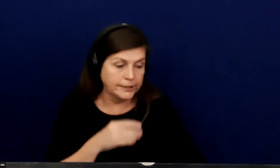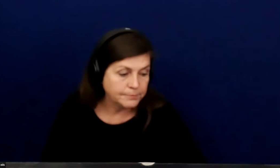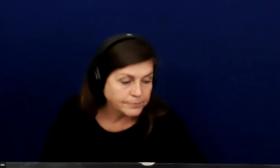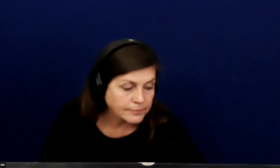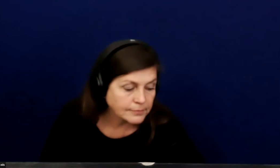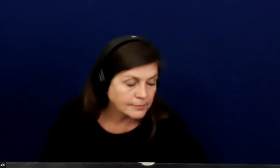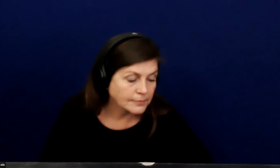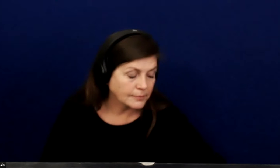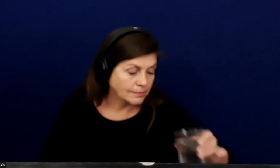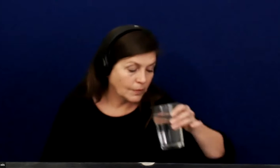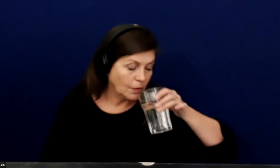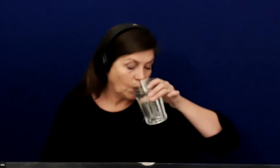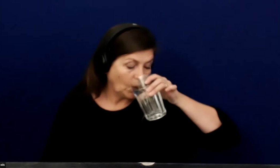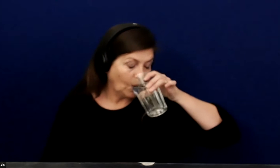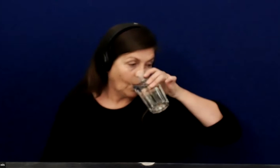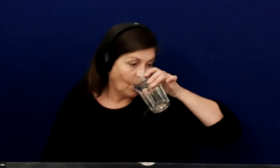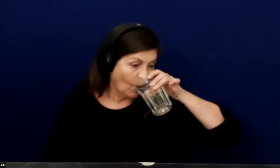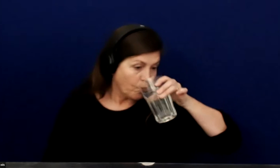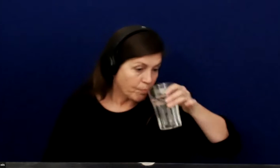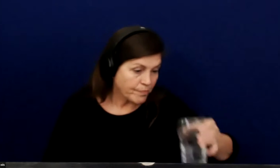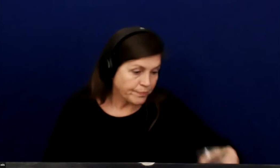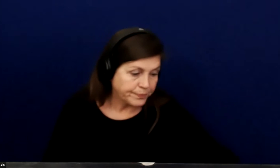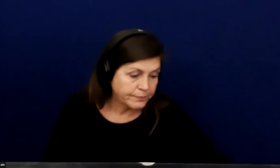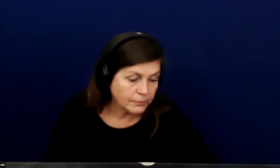Anyone else wants to add something